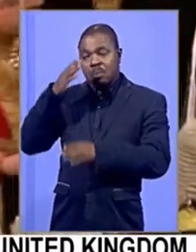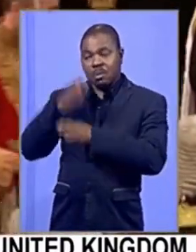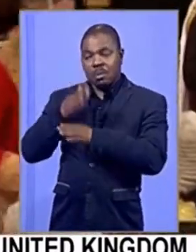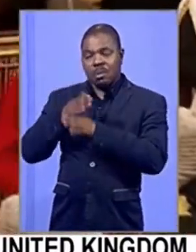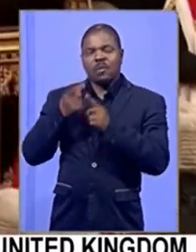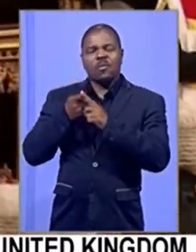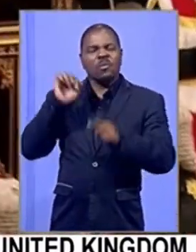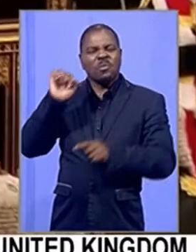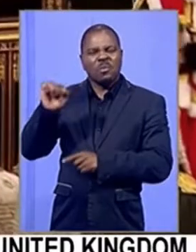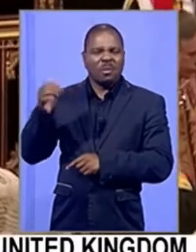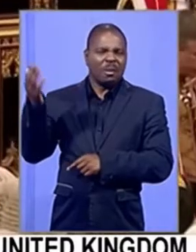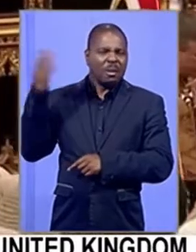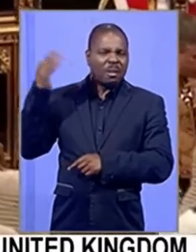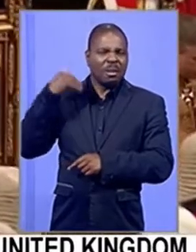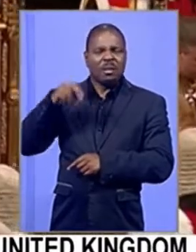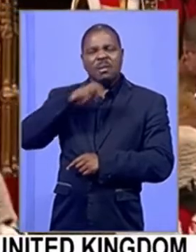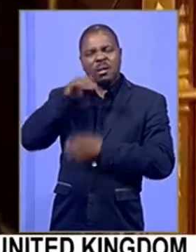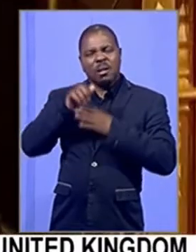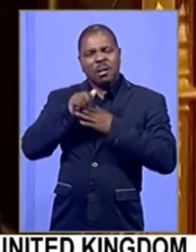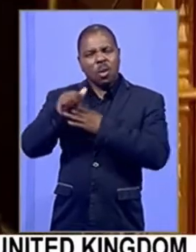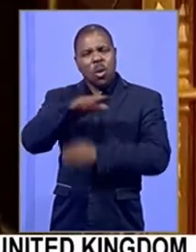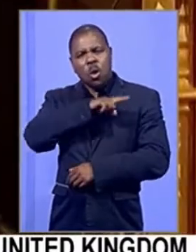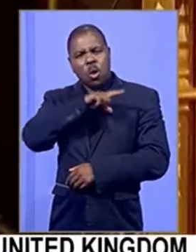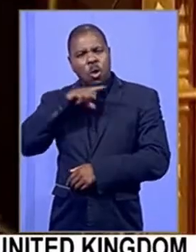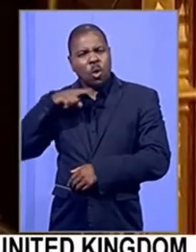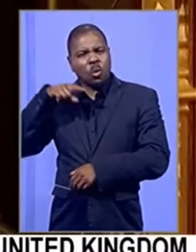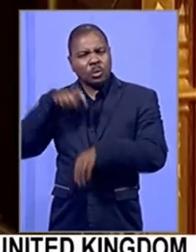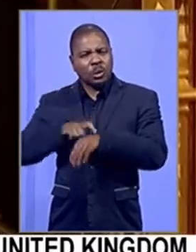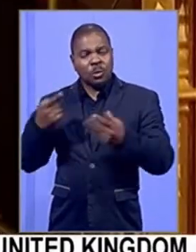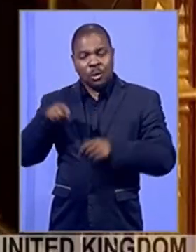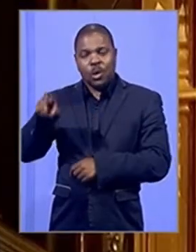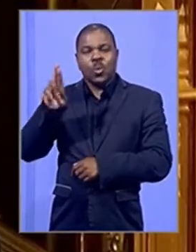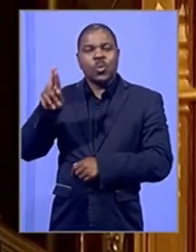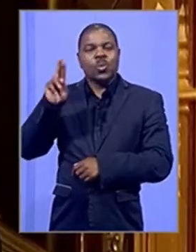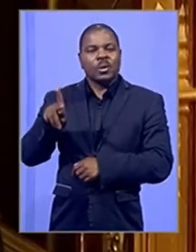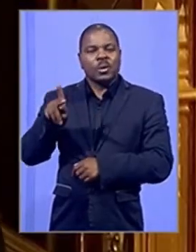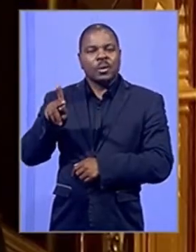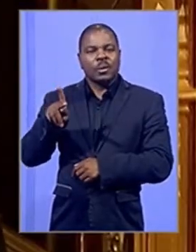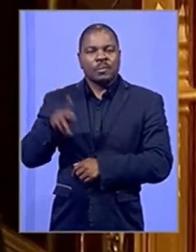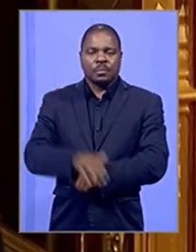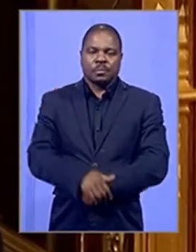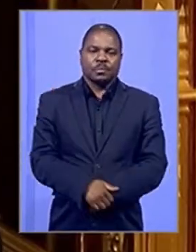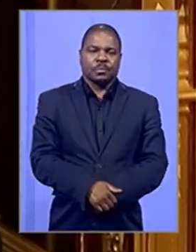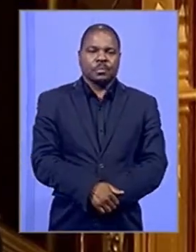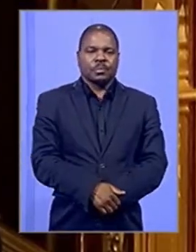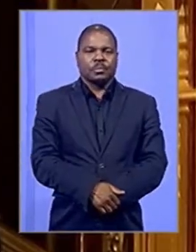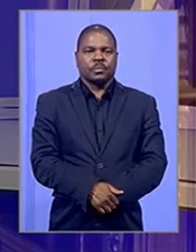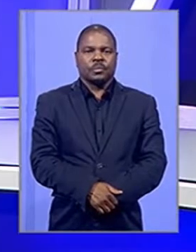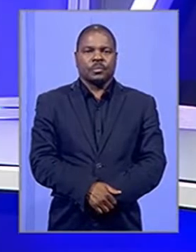setlogong sa kgosi yeo e bušitšego nako e telele ka Britain historing ya setšhaba sa maesimane.